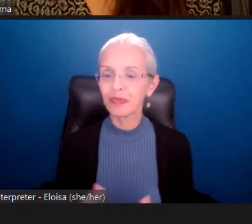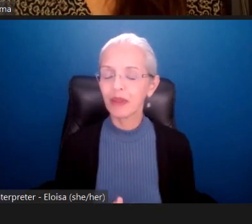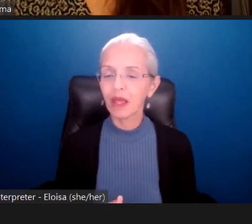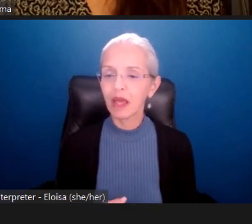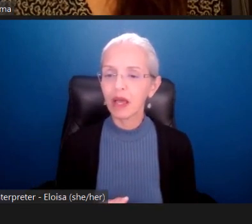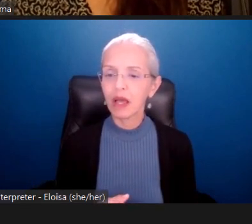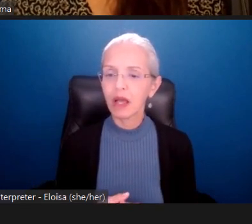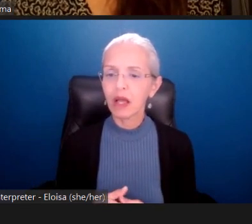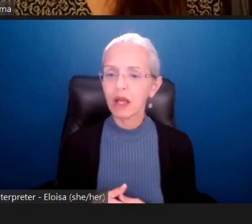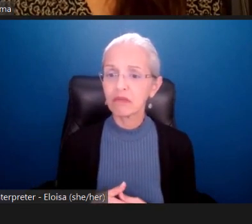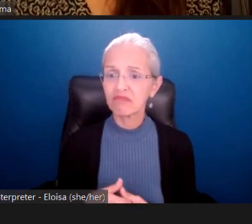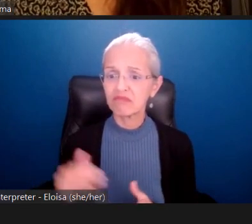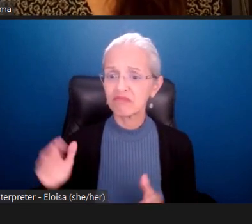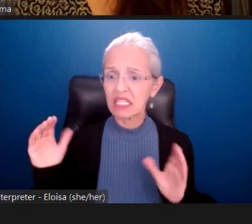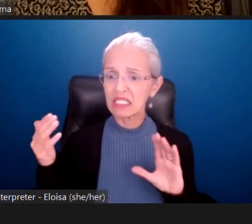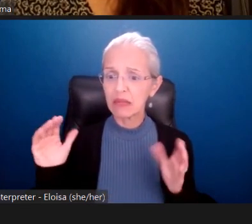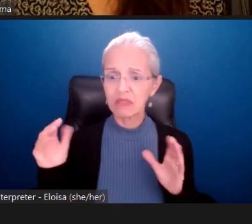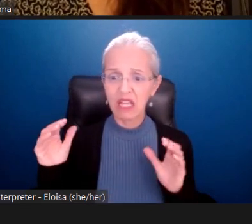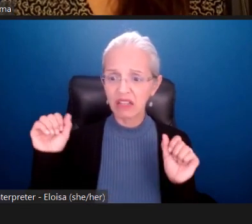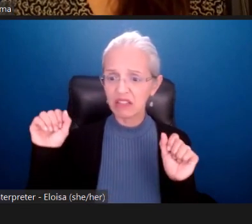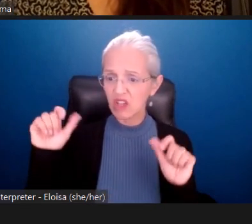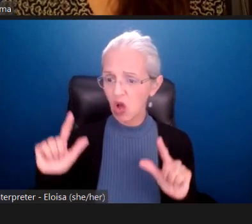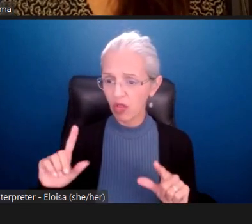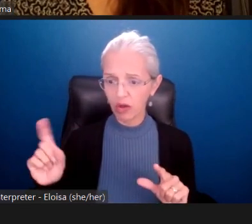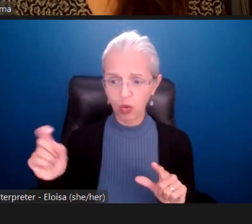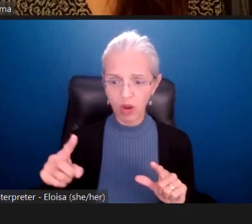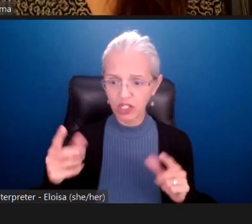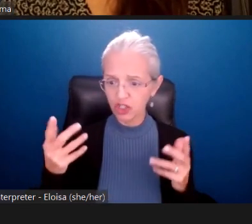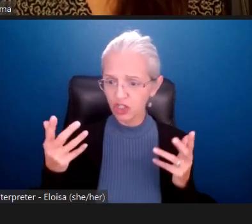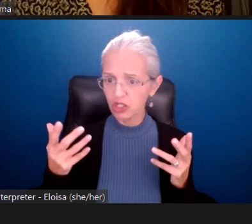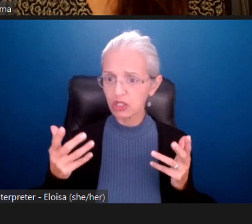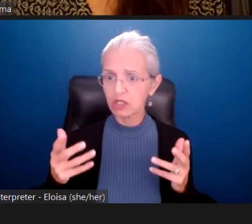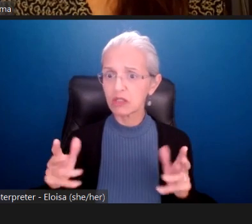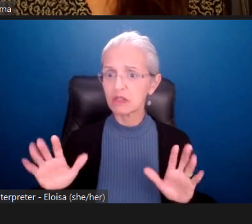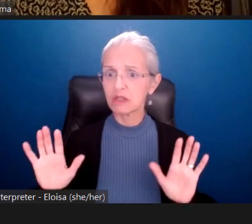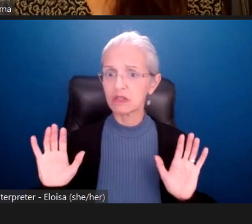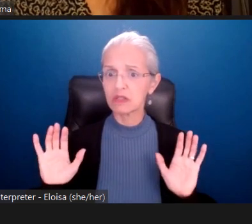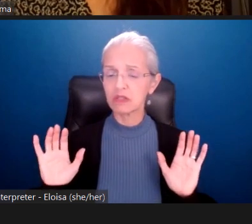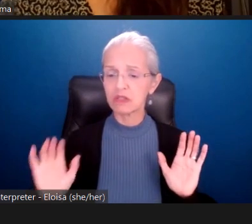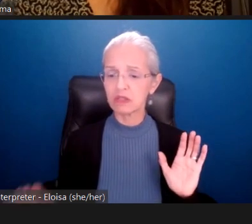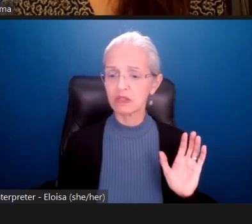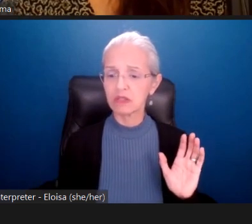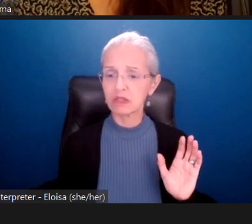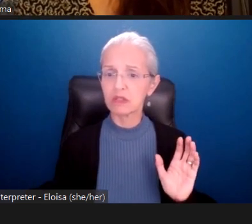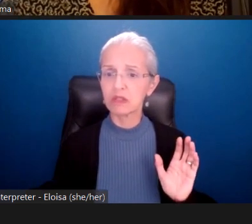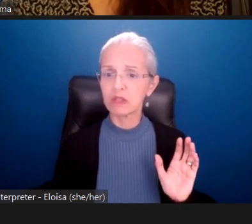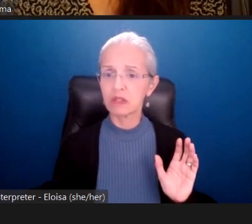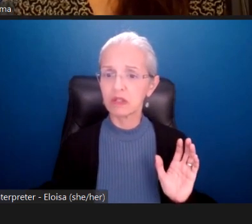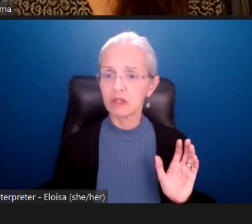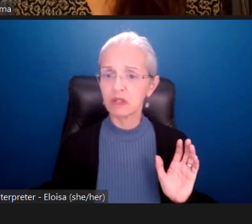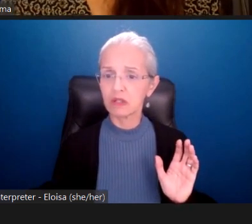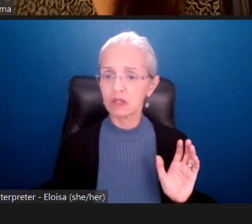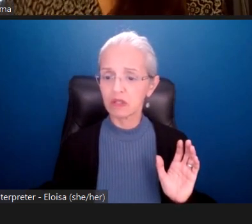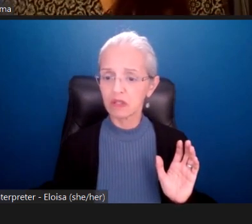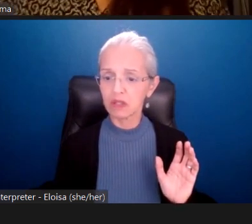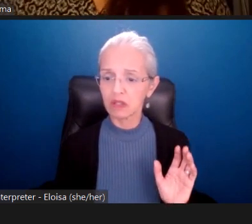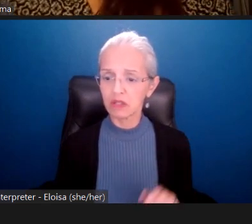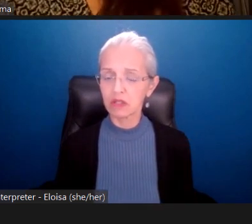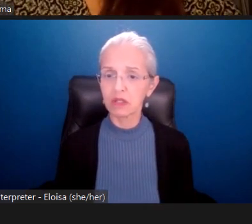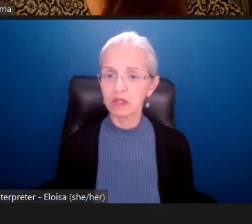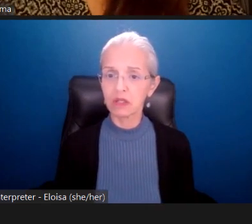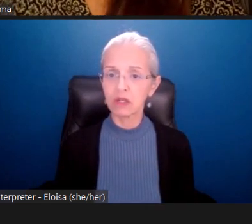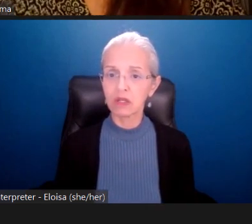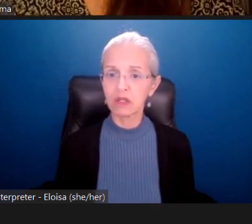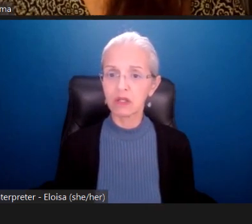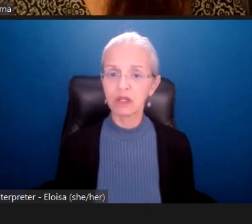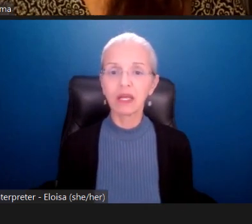Okay, so it looks like that's all the questions we have listed. So I'll go ahead and